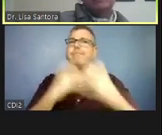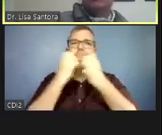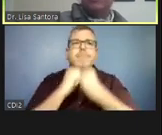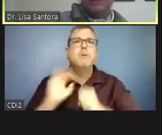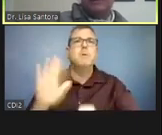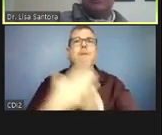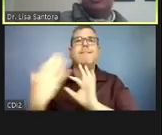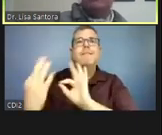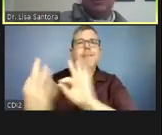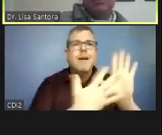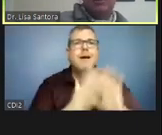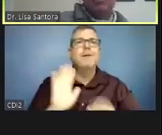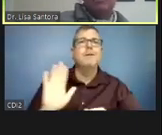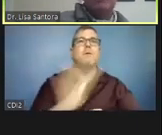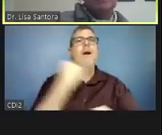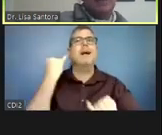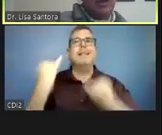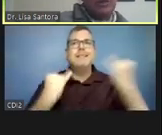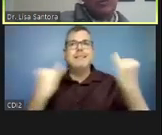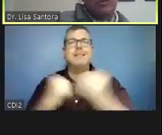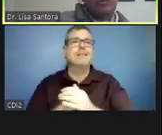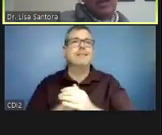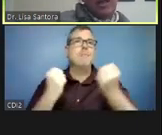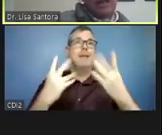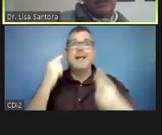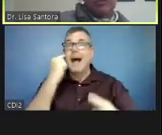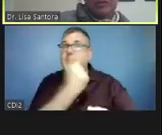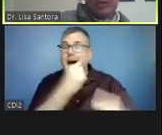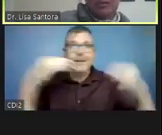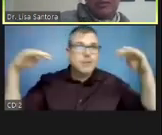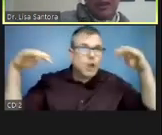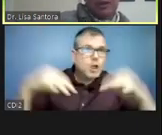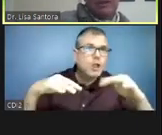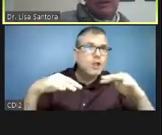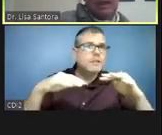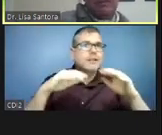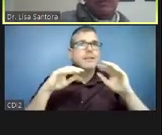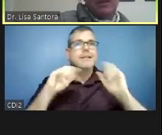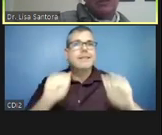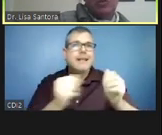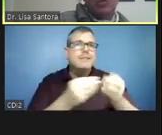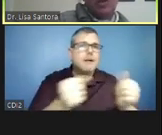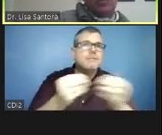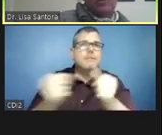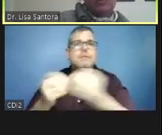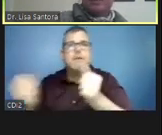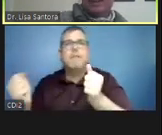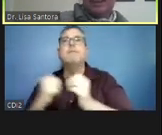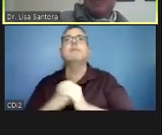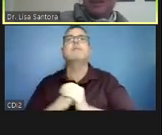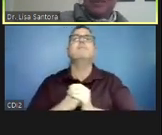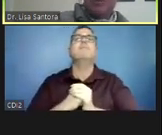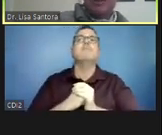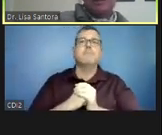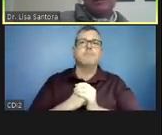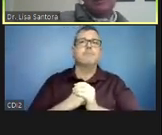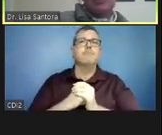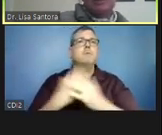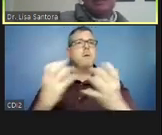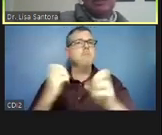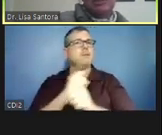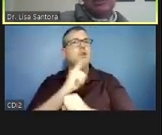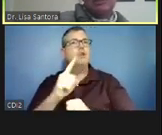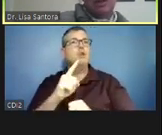to make sure that it's achieving our goals of being equitable and inclusive as well as safe. And so we'll be depending on many of the